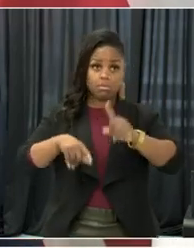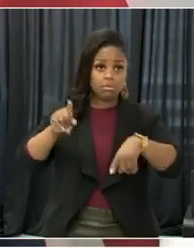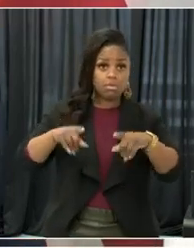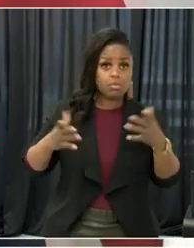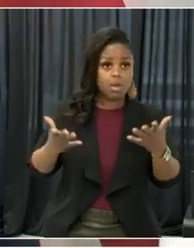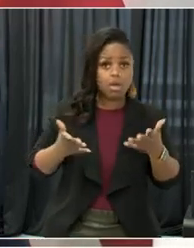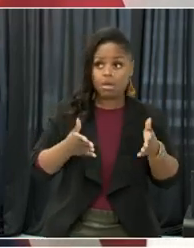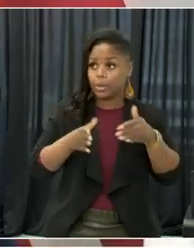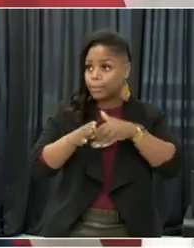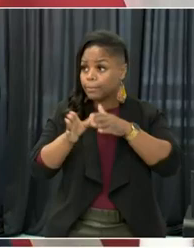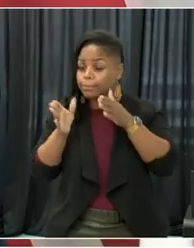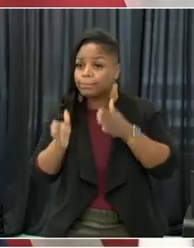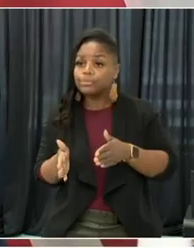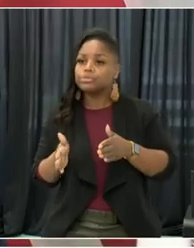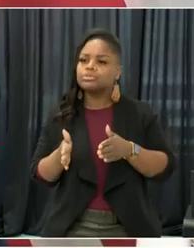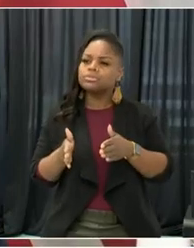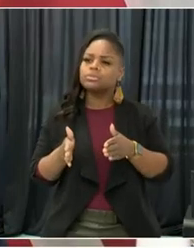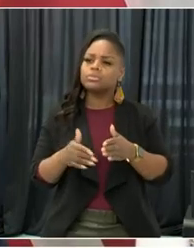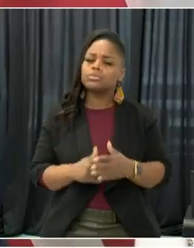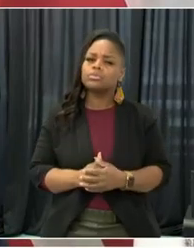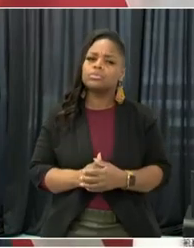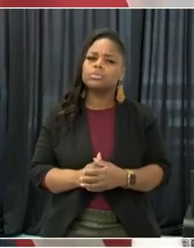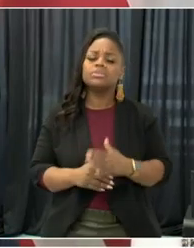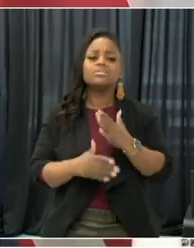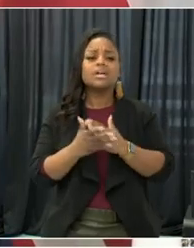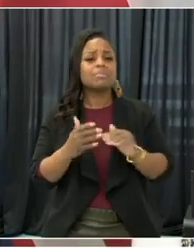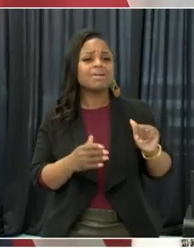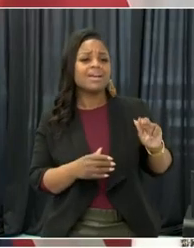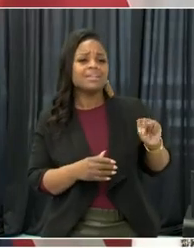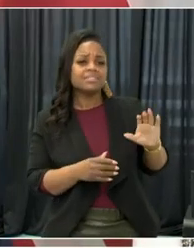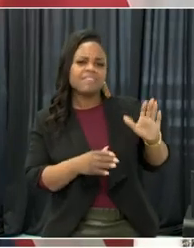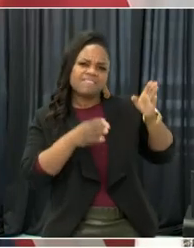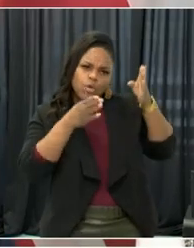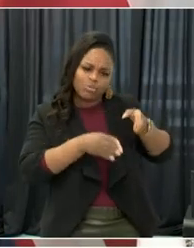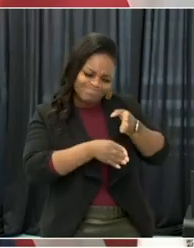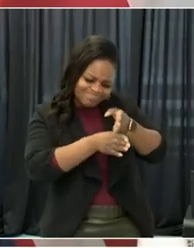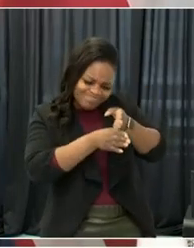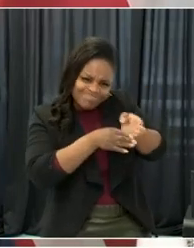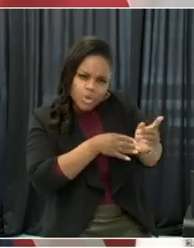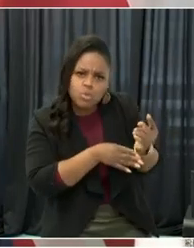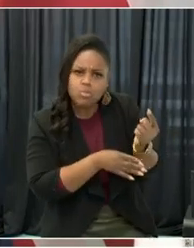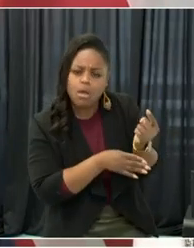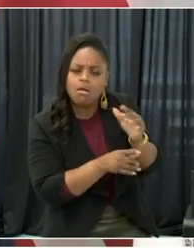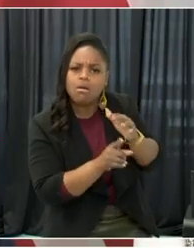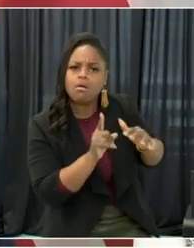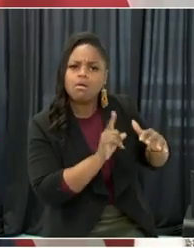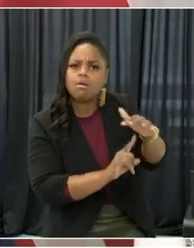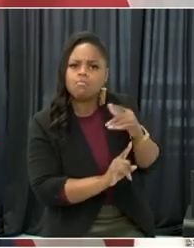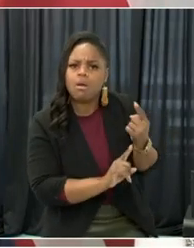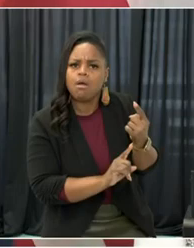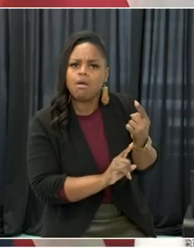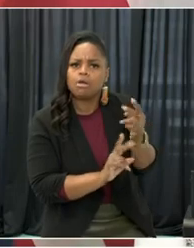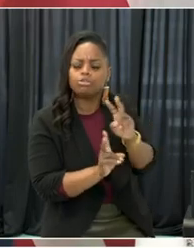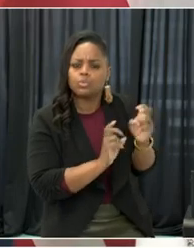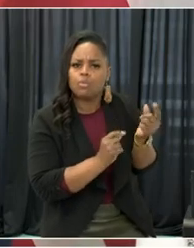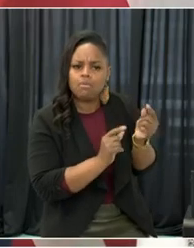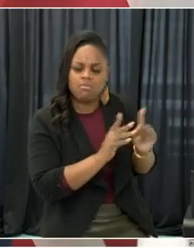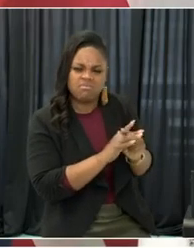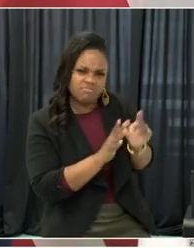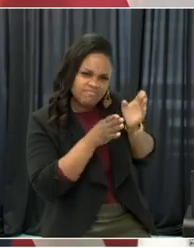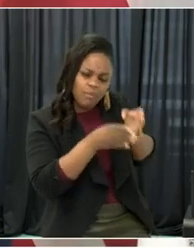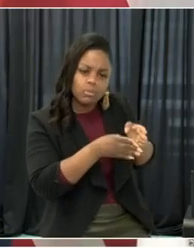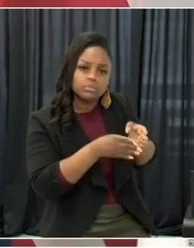to person. And so some ANCs will focus just on the environmental issues in their SMD or the